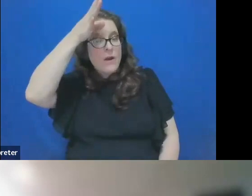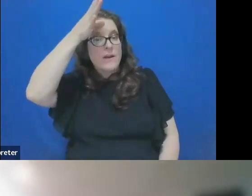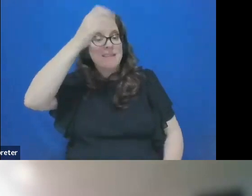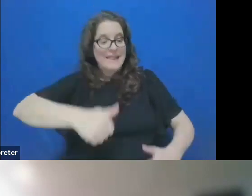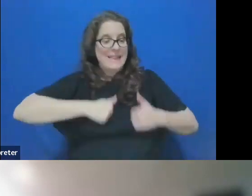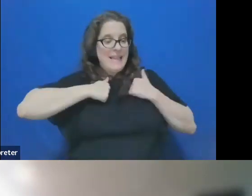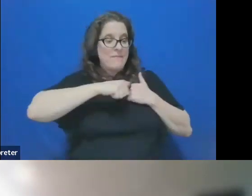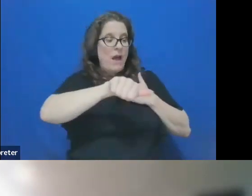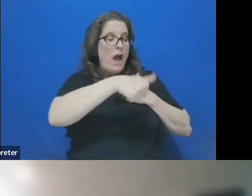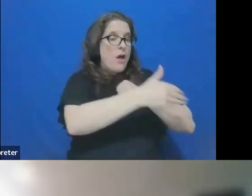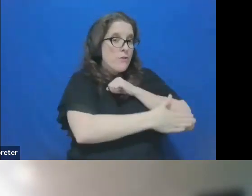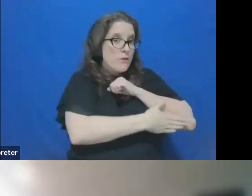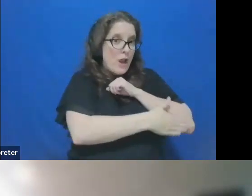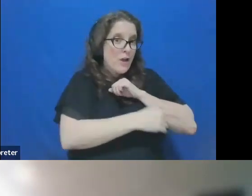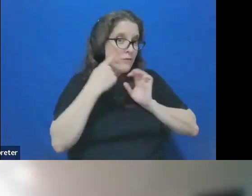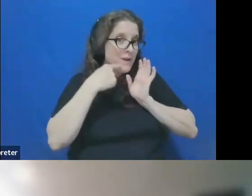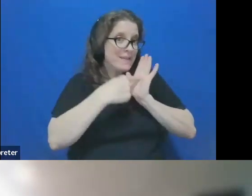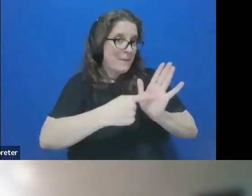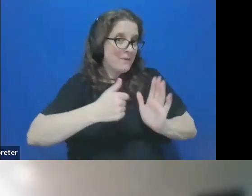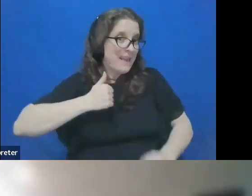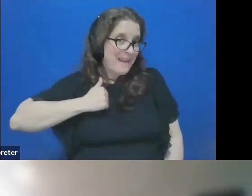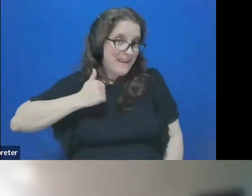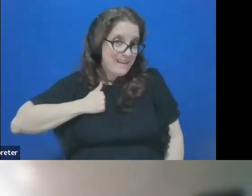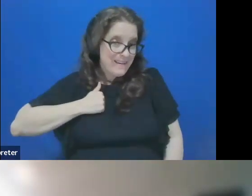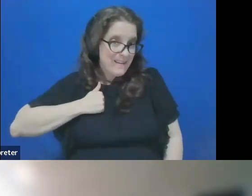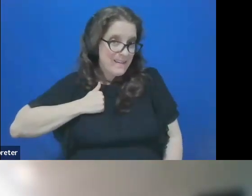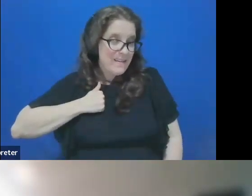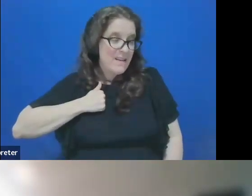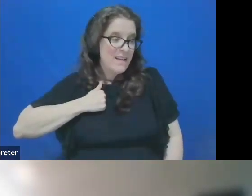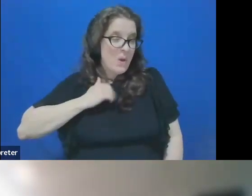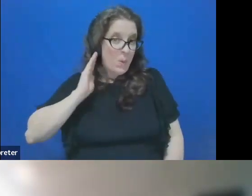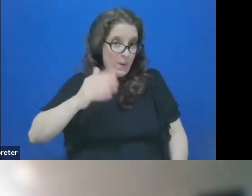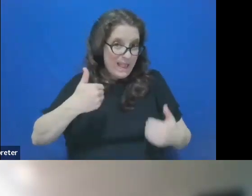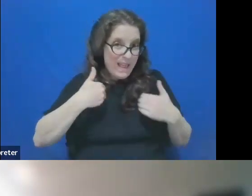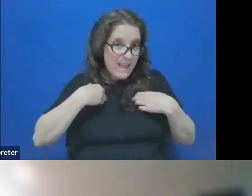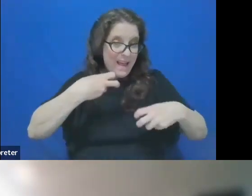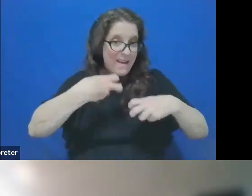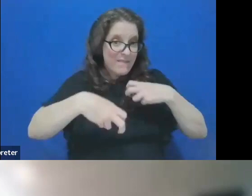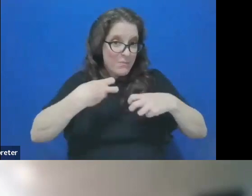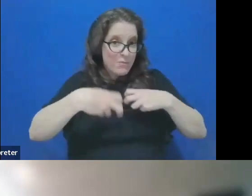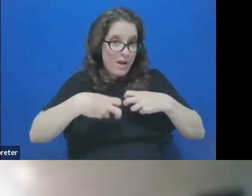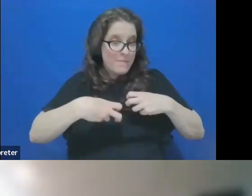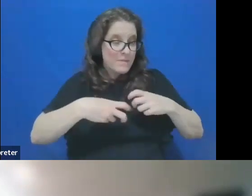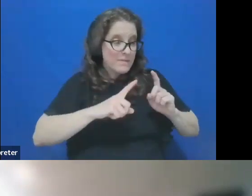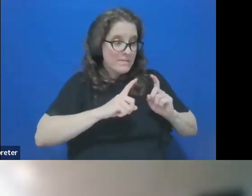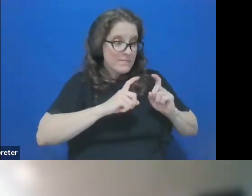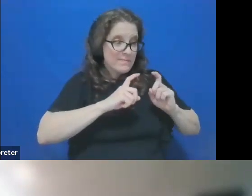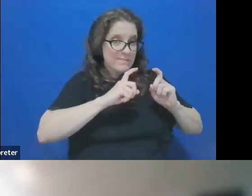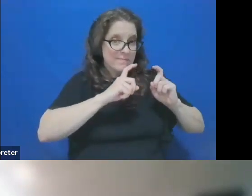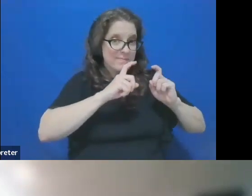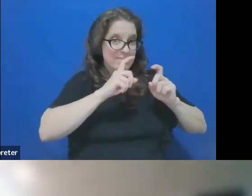Canada, will there be an issue to dispersing trust funds to them?